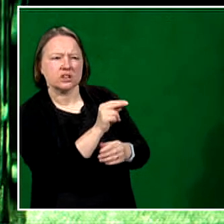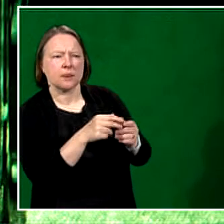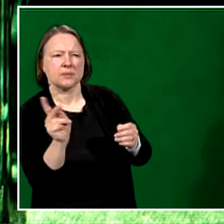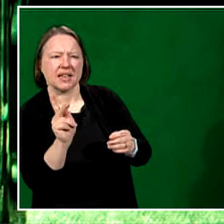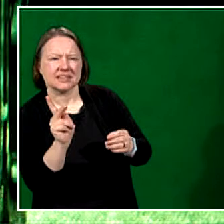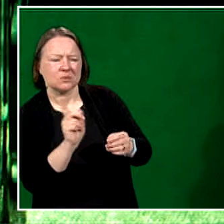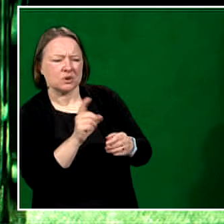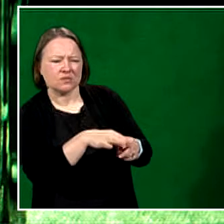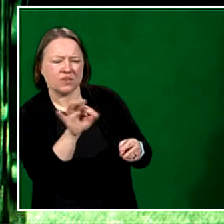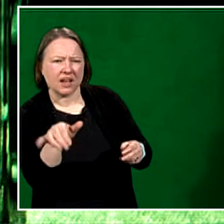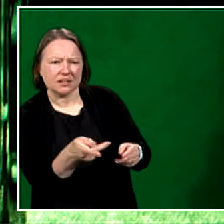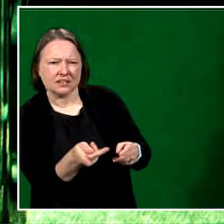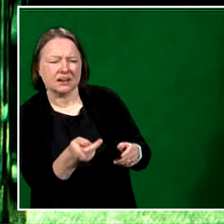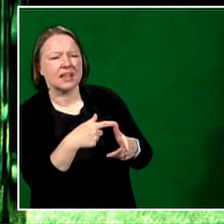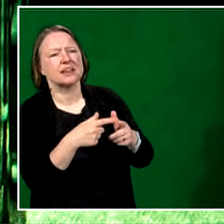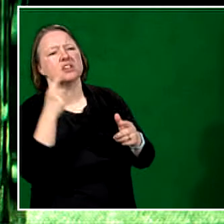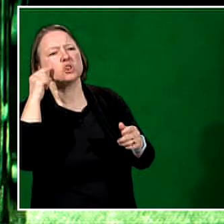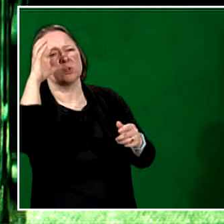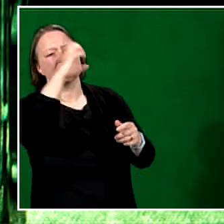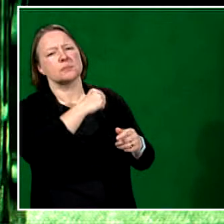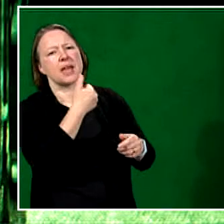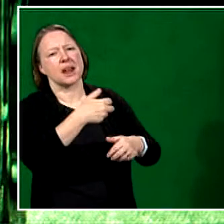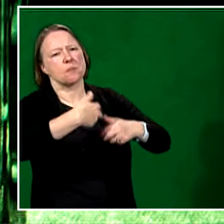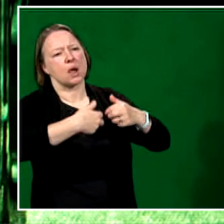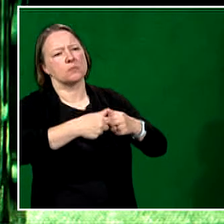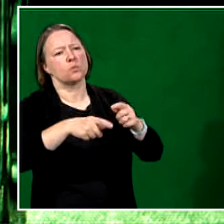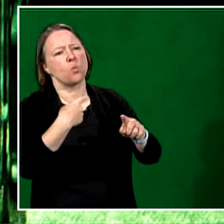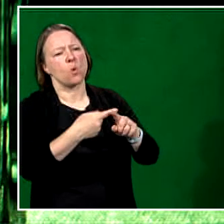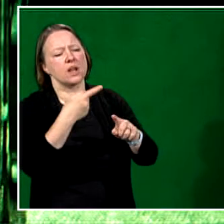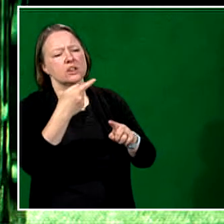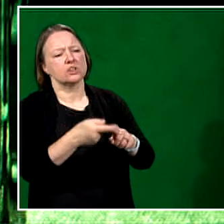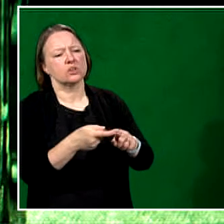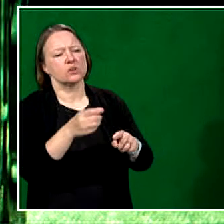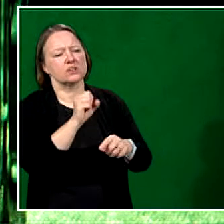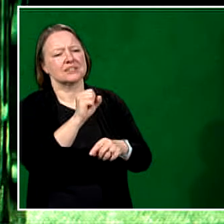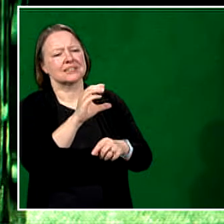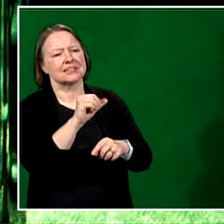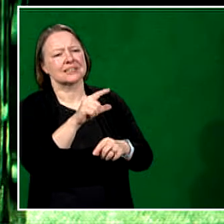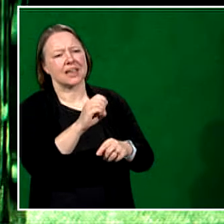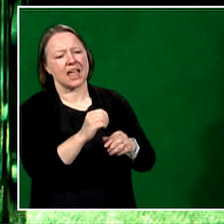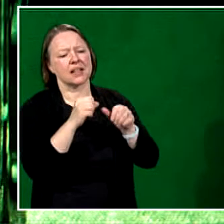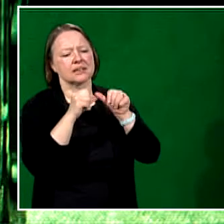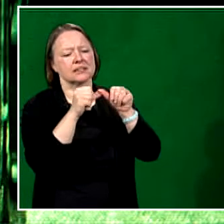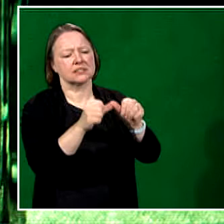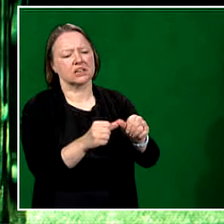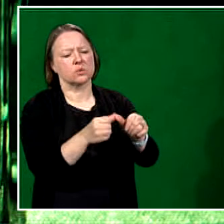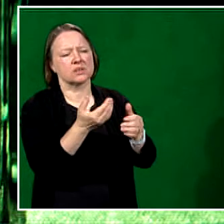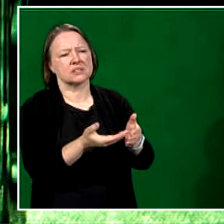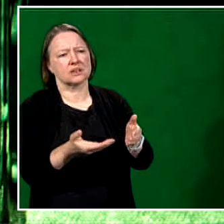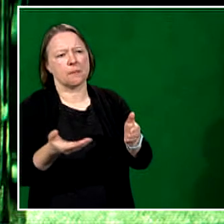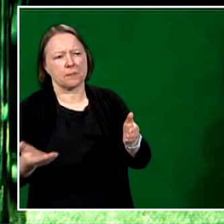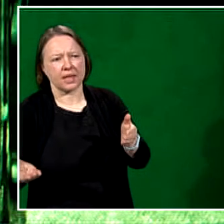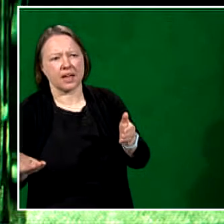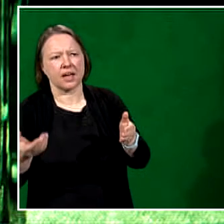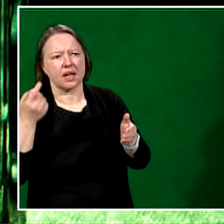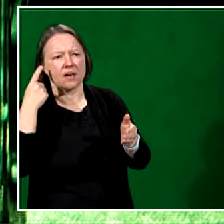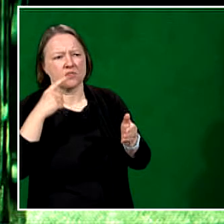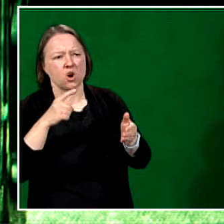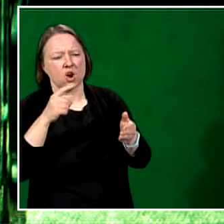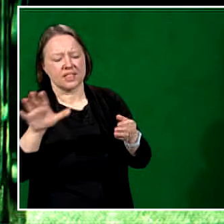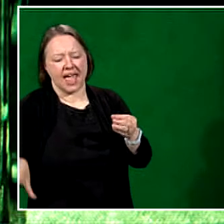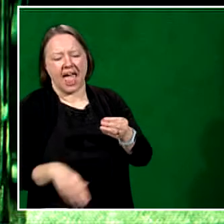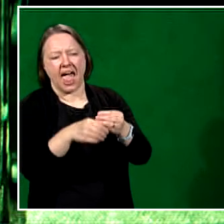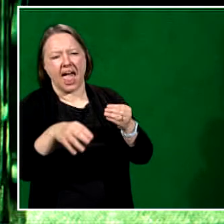And do you anticipate any problems when you scale of continuous supply of the additives that you put